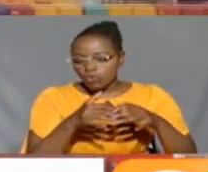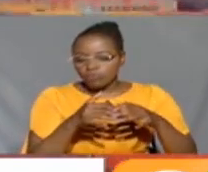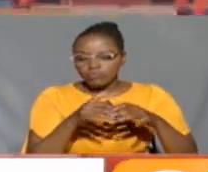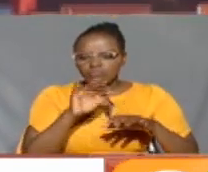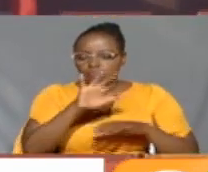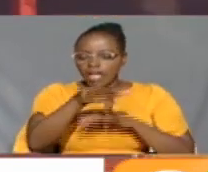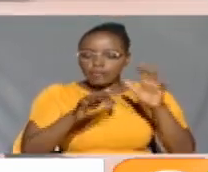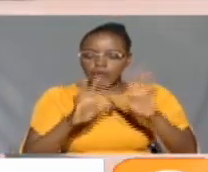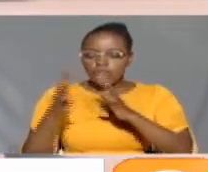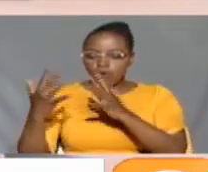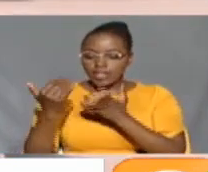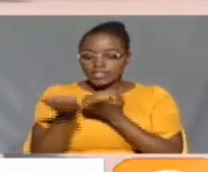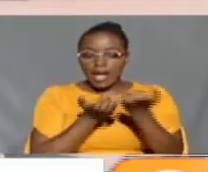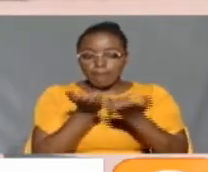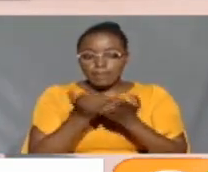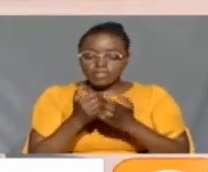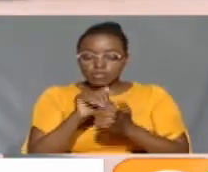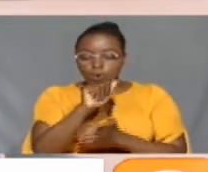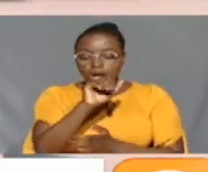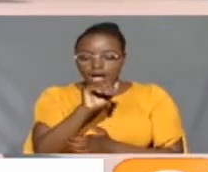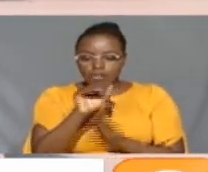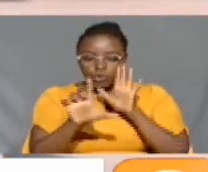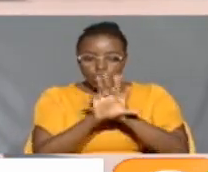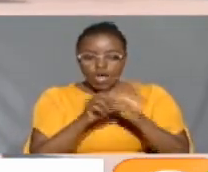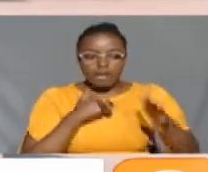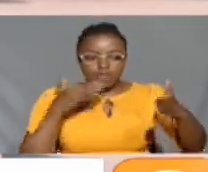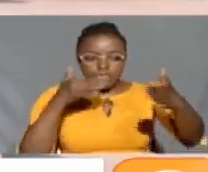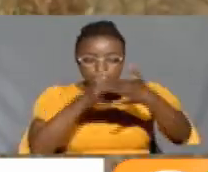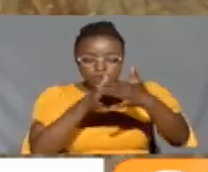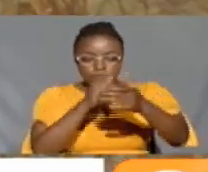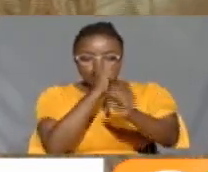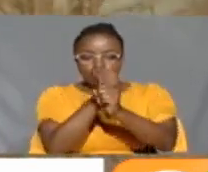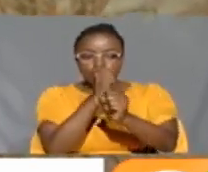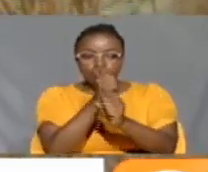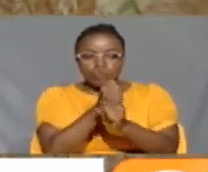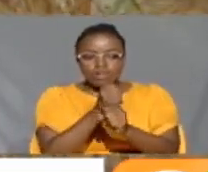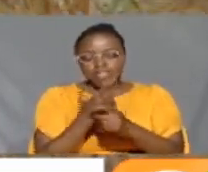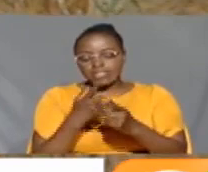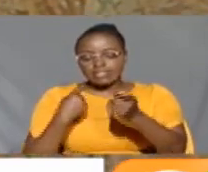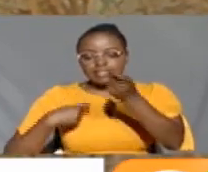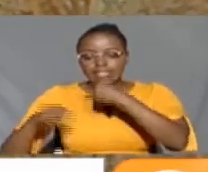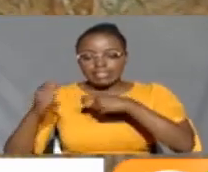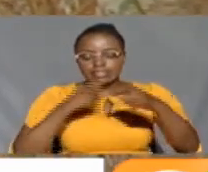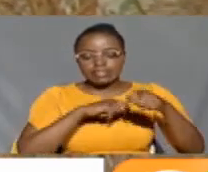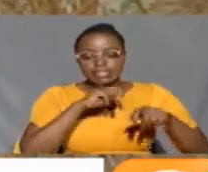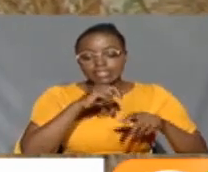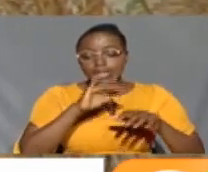called on the Chinese government to enact laws on the total ban on dealings in game trophies.